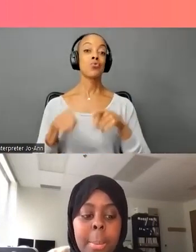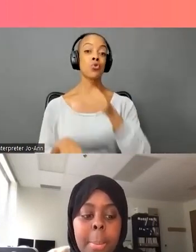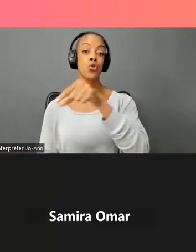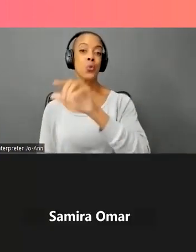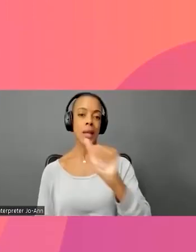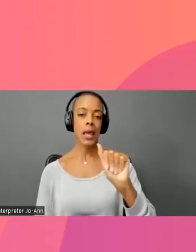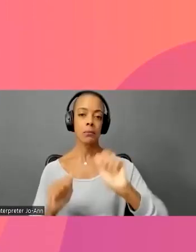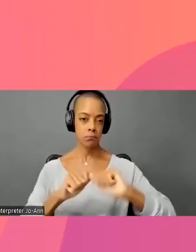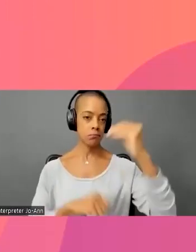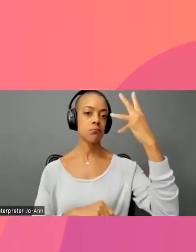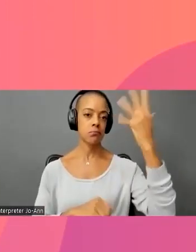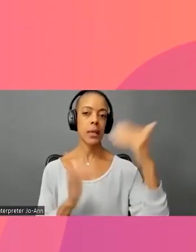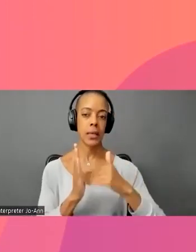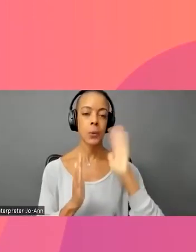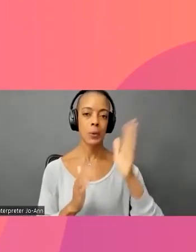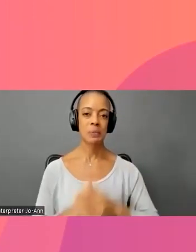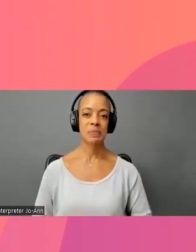Q&A.